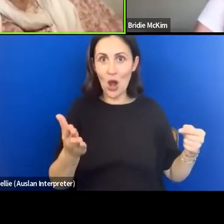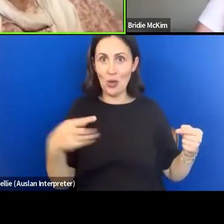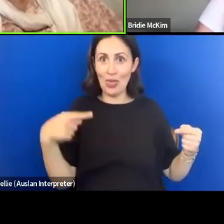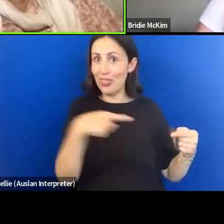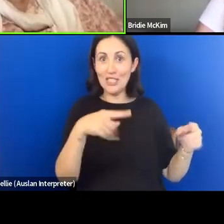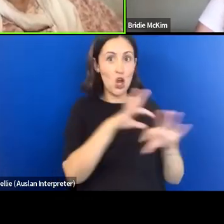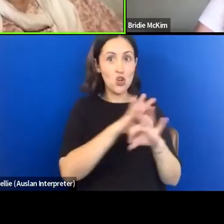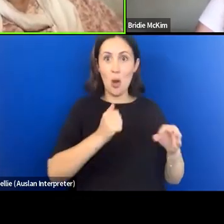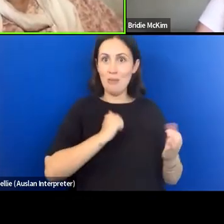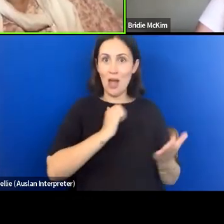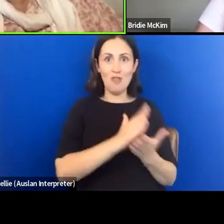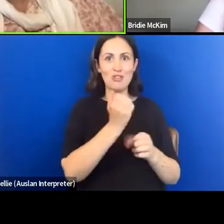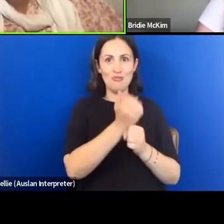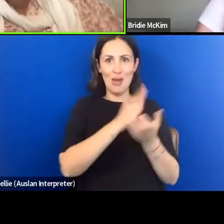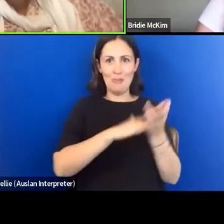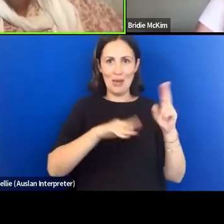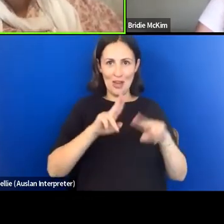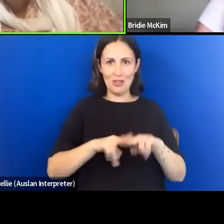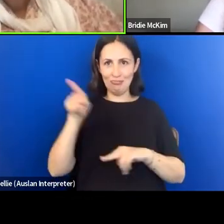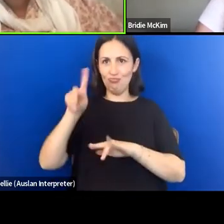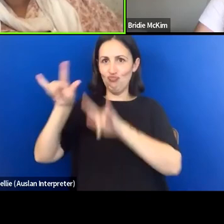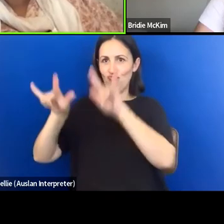Excellent. But